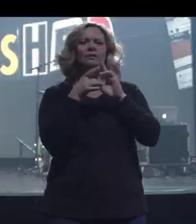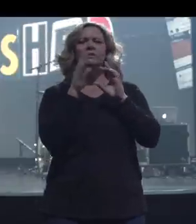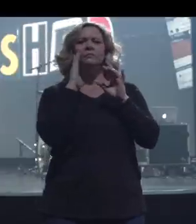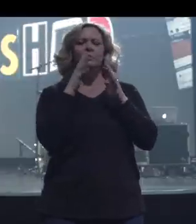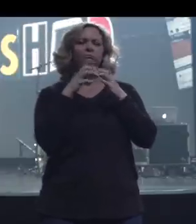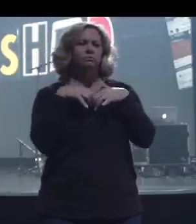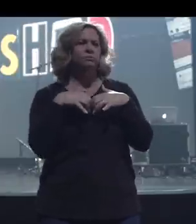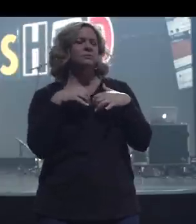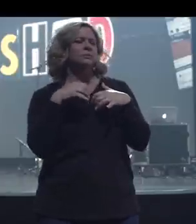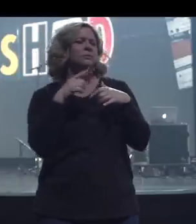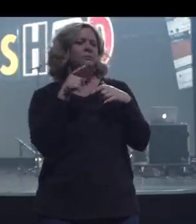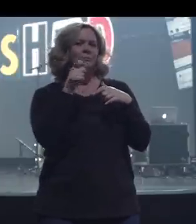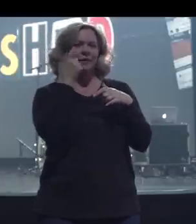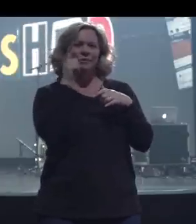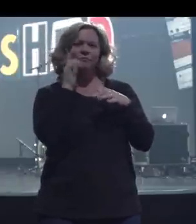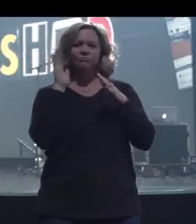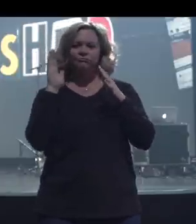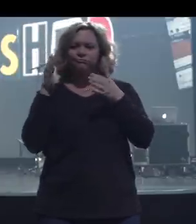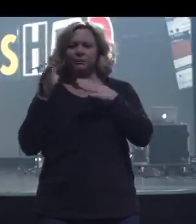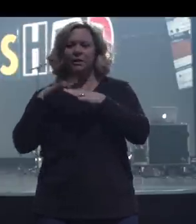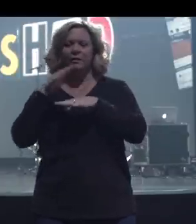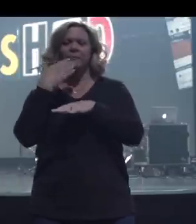parents, I